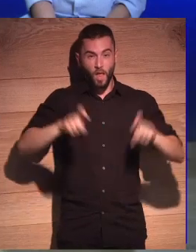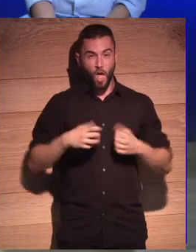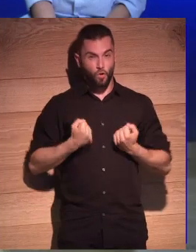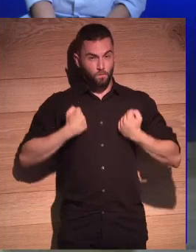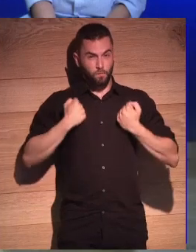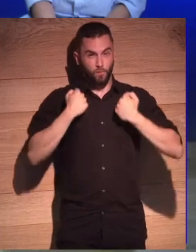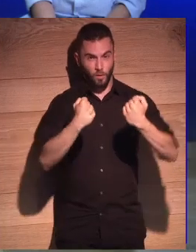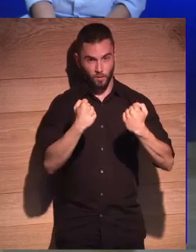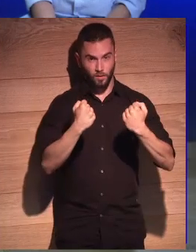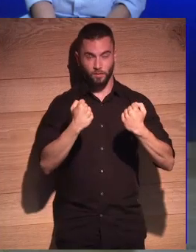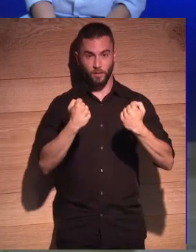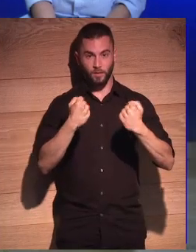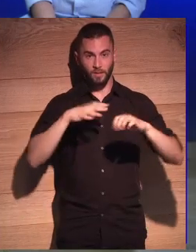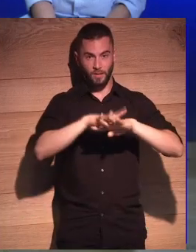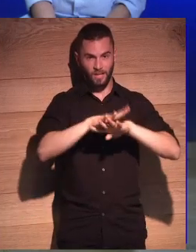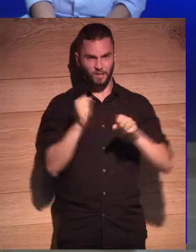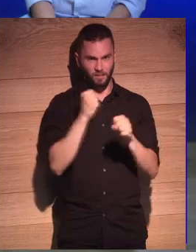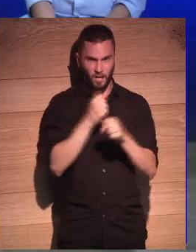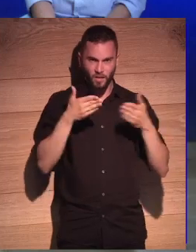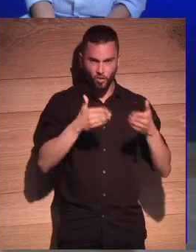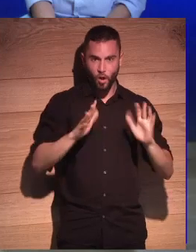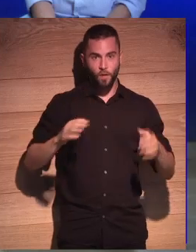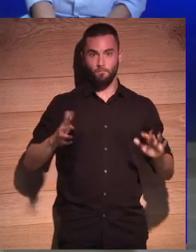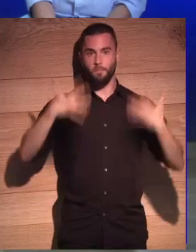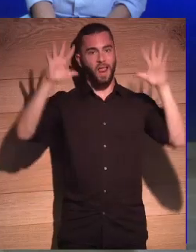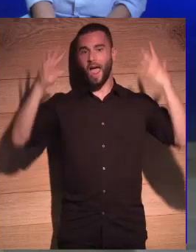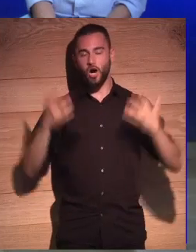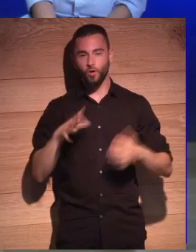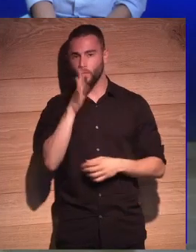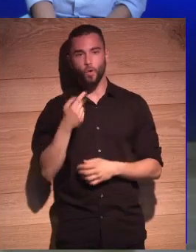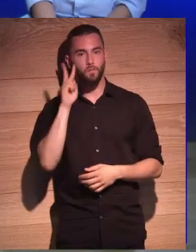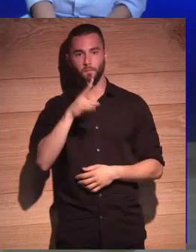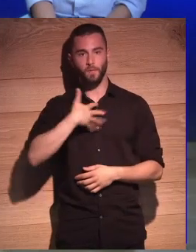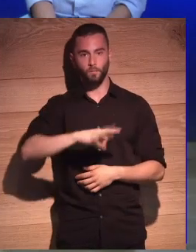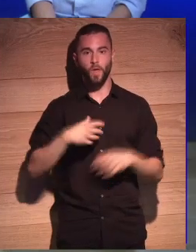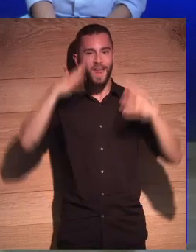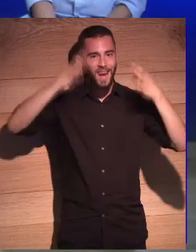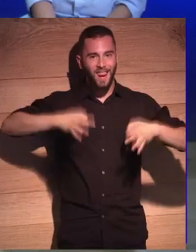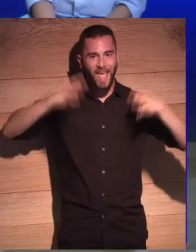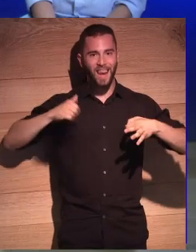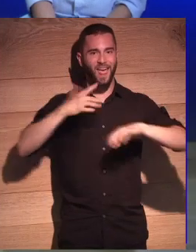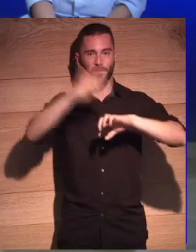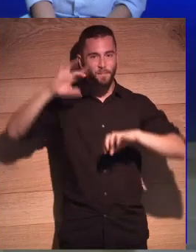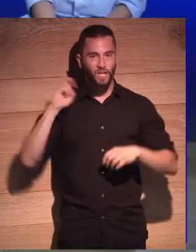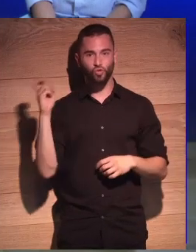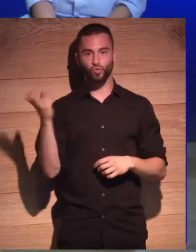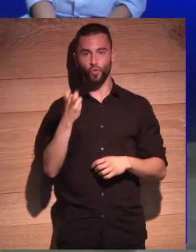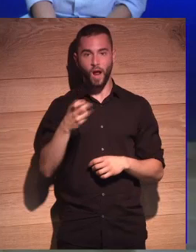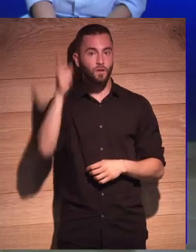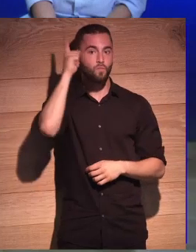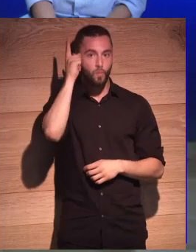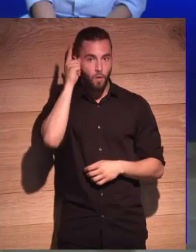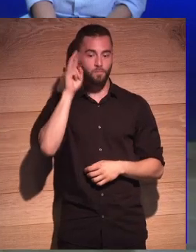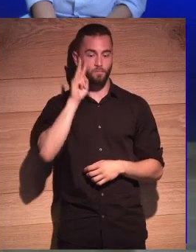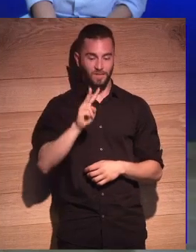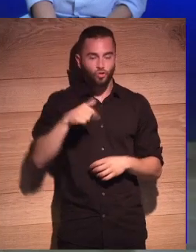barely anyone has access to them. You need very powerful computers, and we can see the great miracle of being able